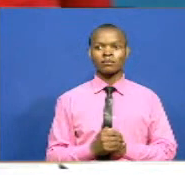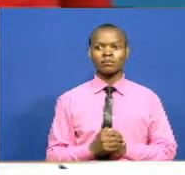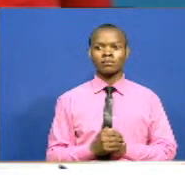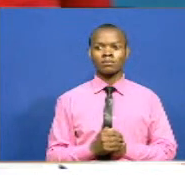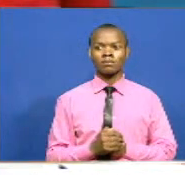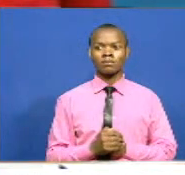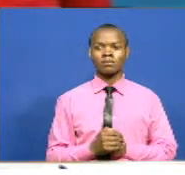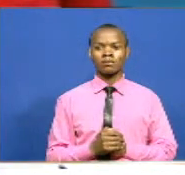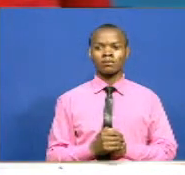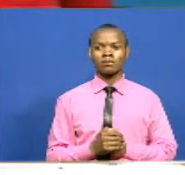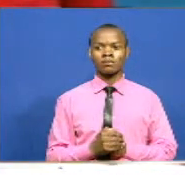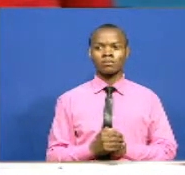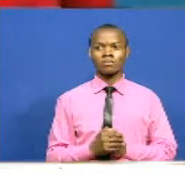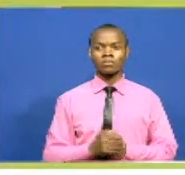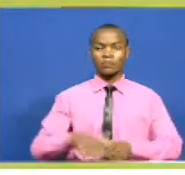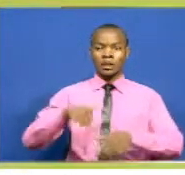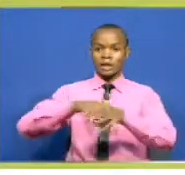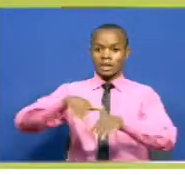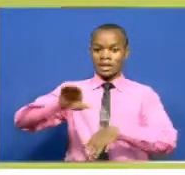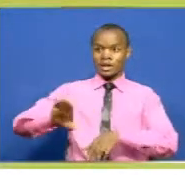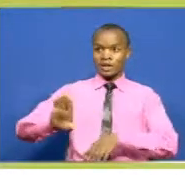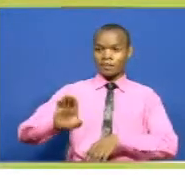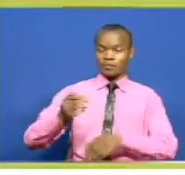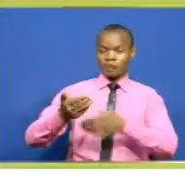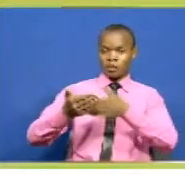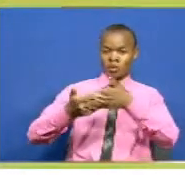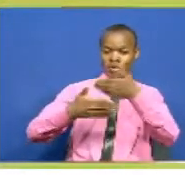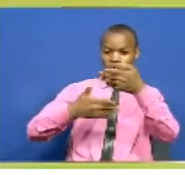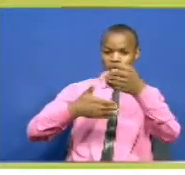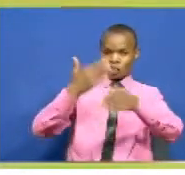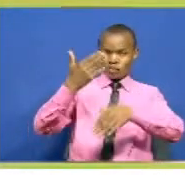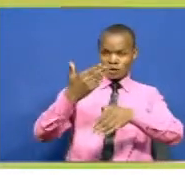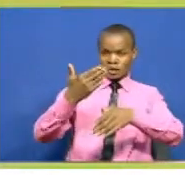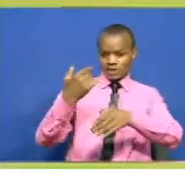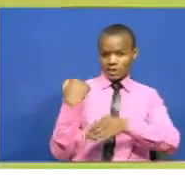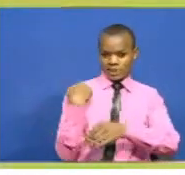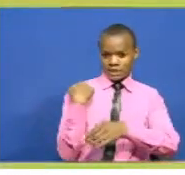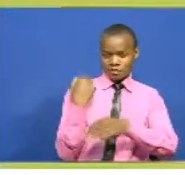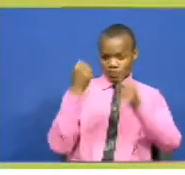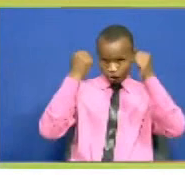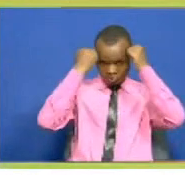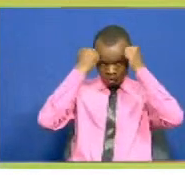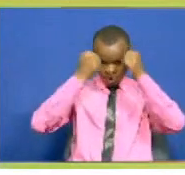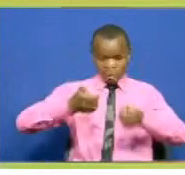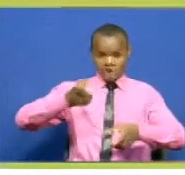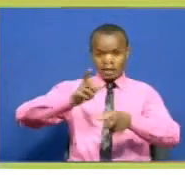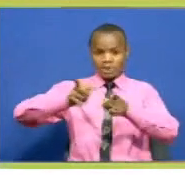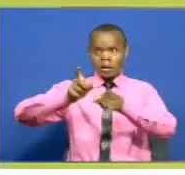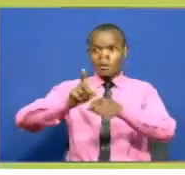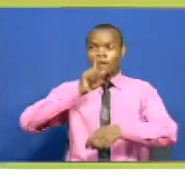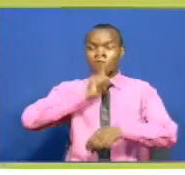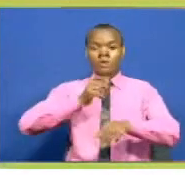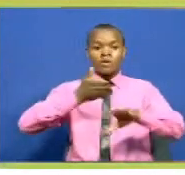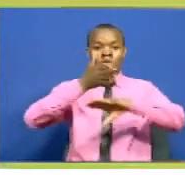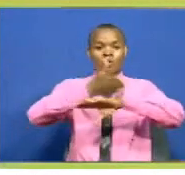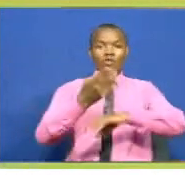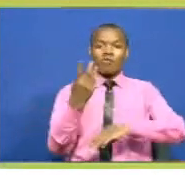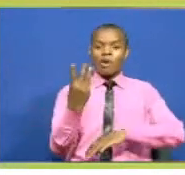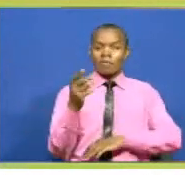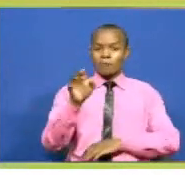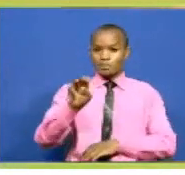First in the region, the number of university students in Iran increased to more than 4